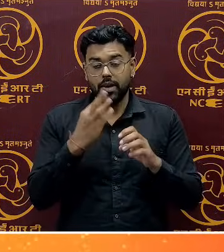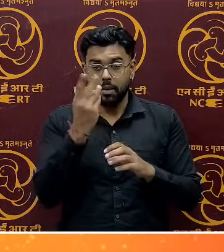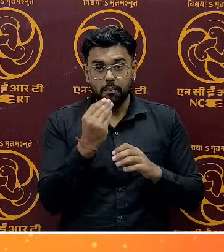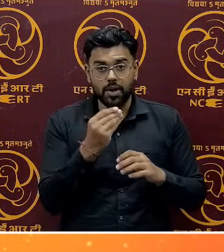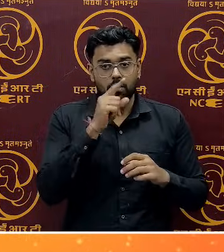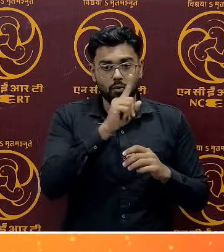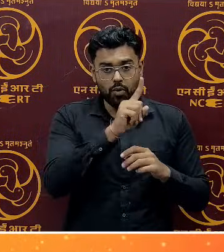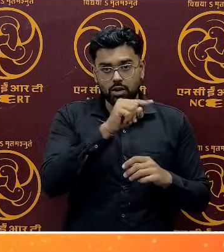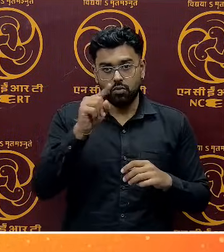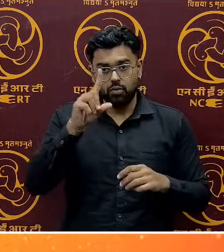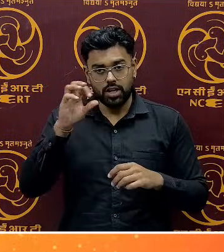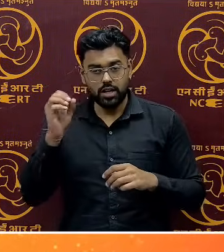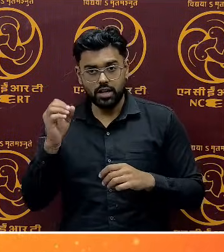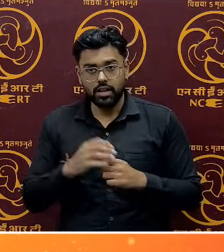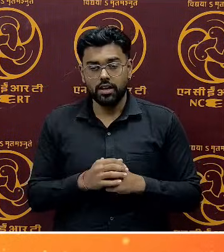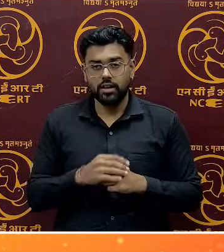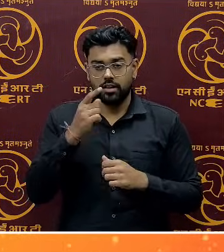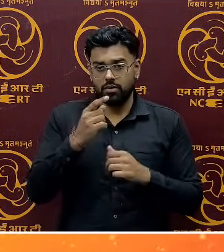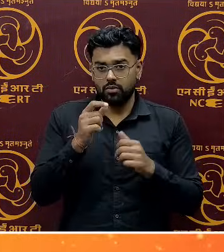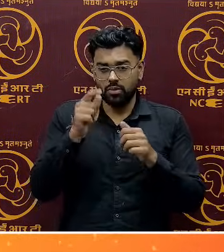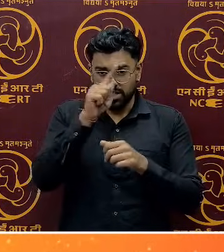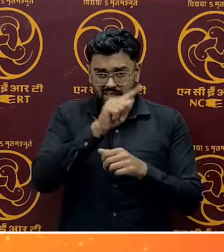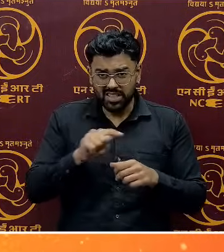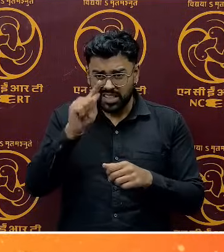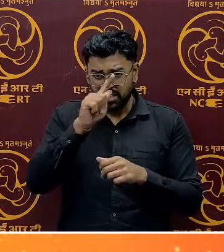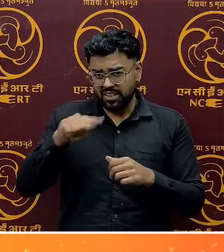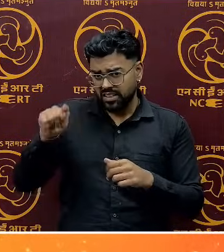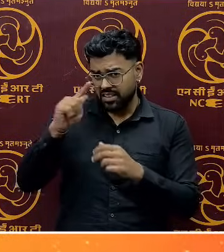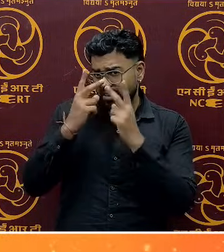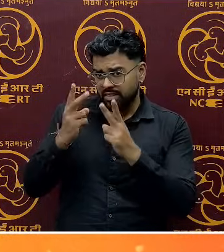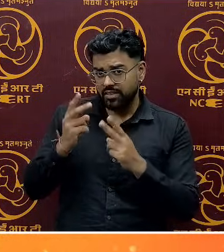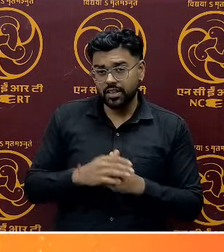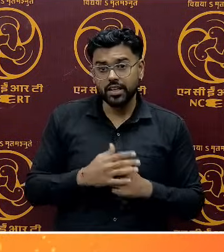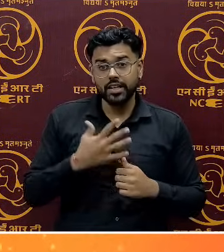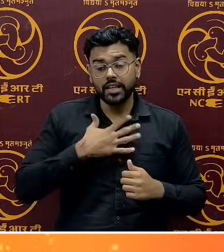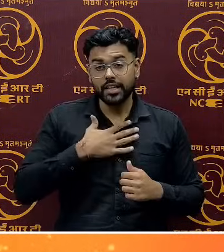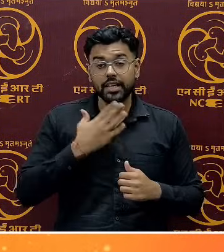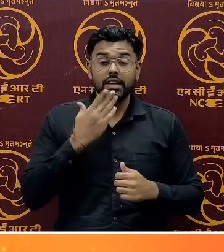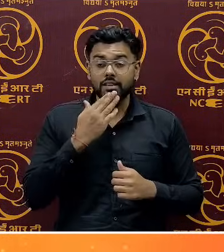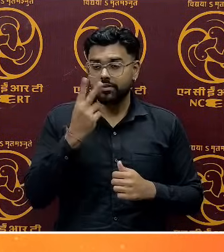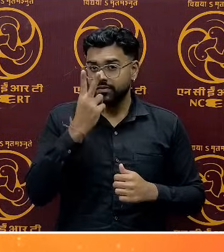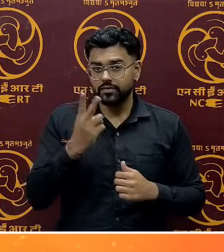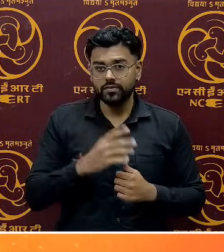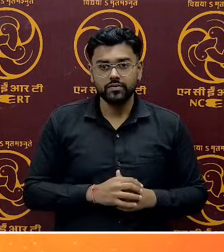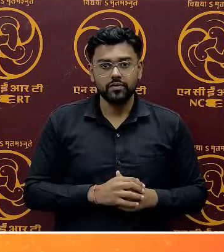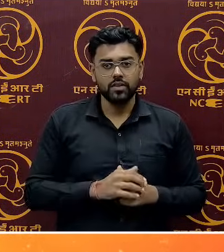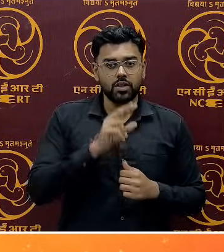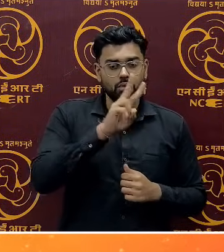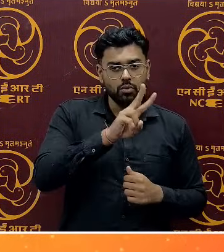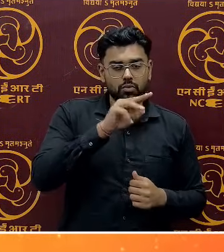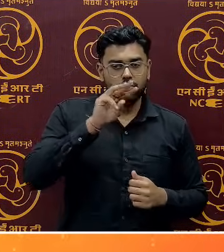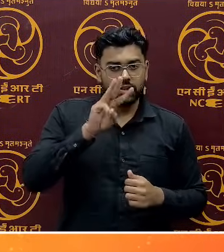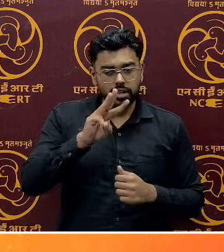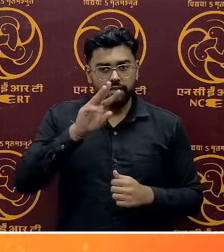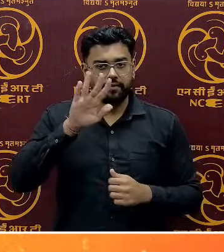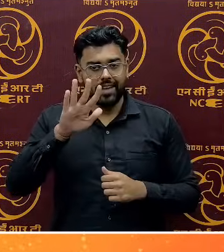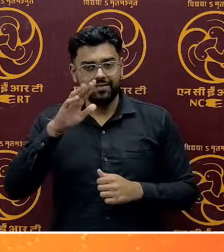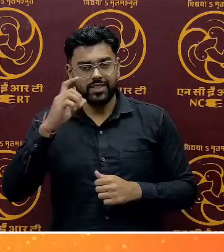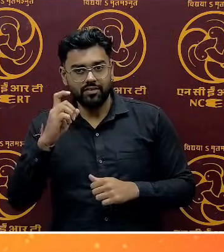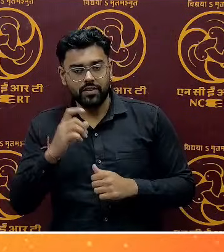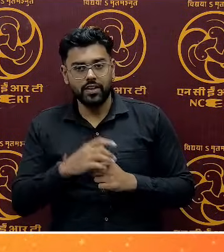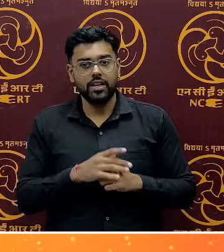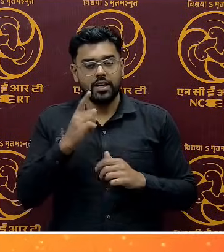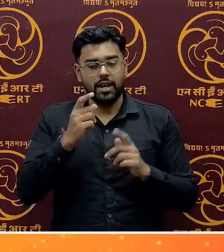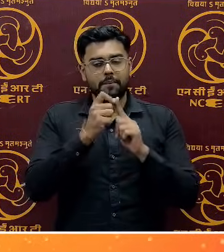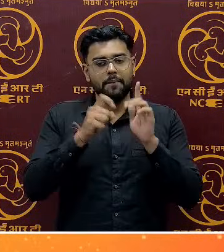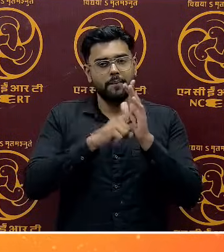100. Okay. Can you see the encircled numbers, Harpreet? Yes. In green. 2, 3, 5, yes, 7. these are prime